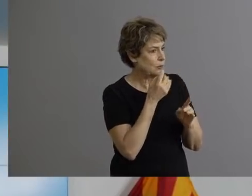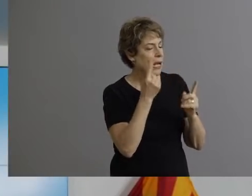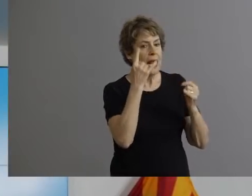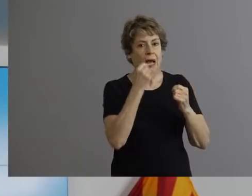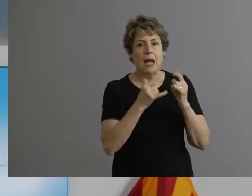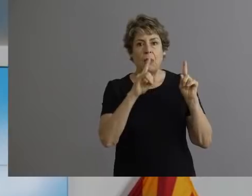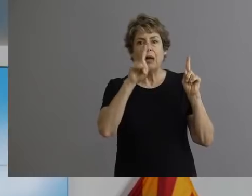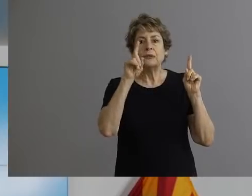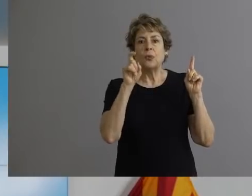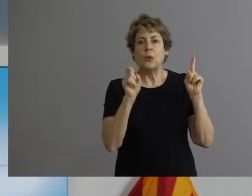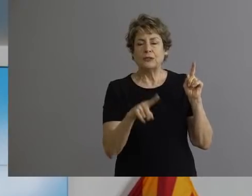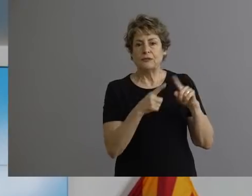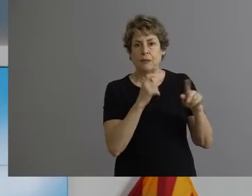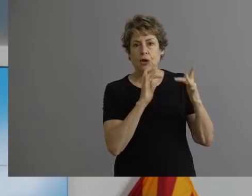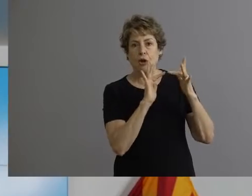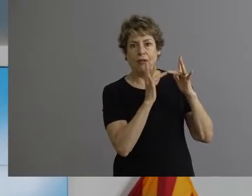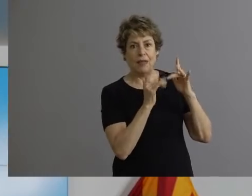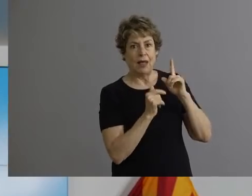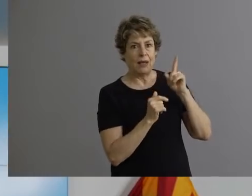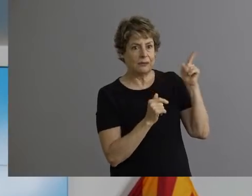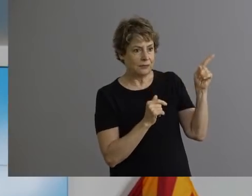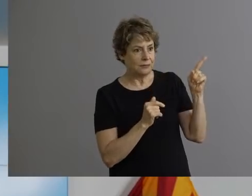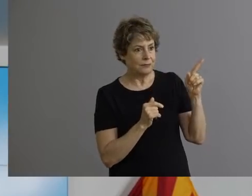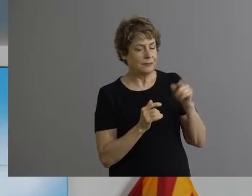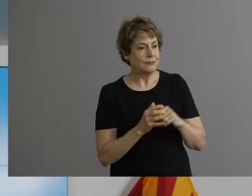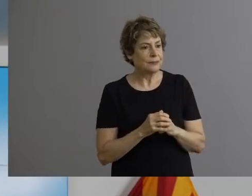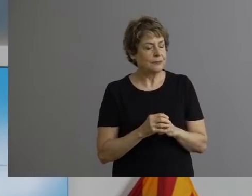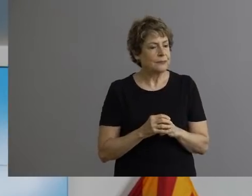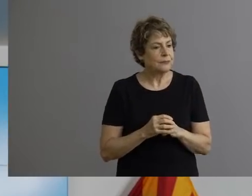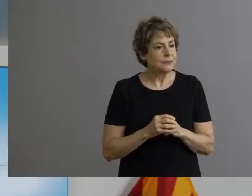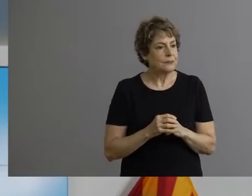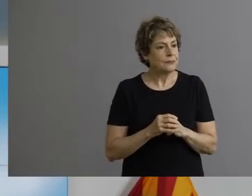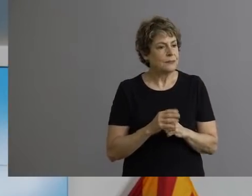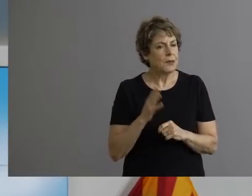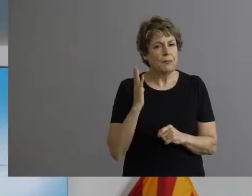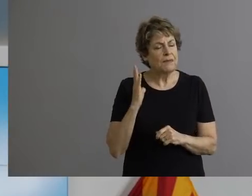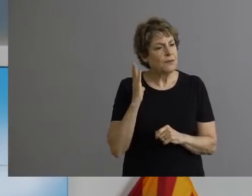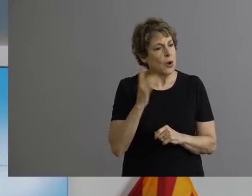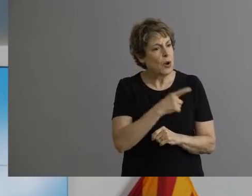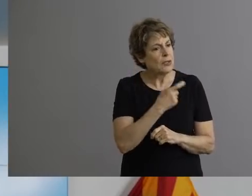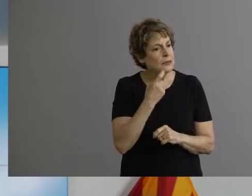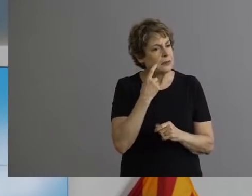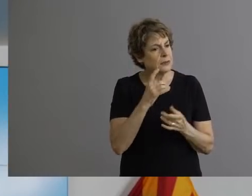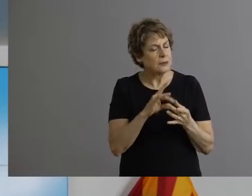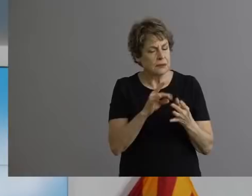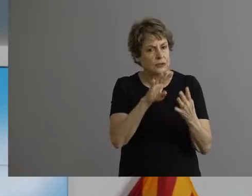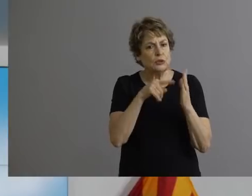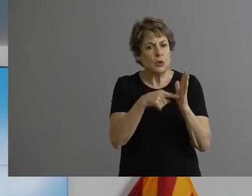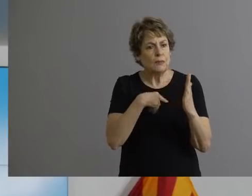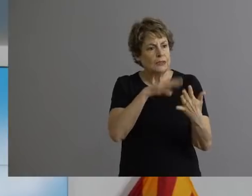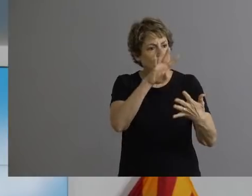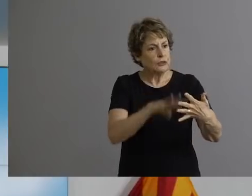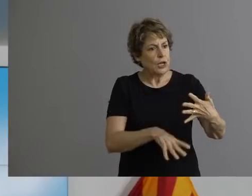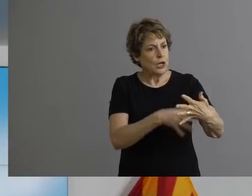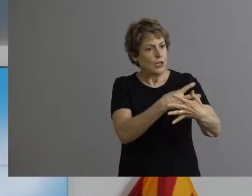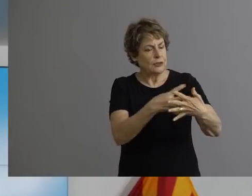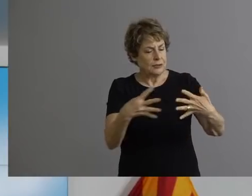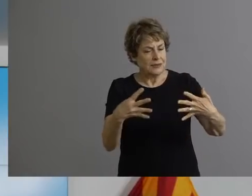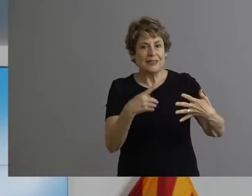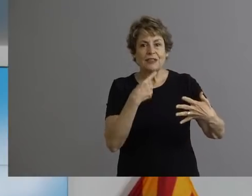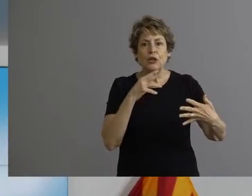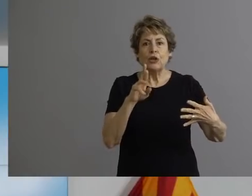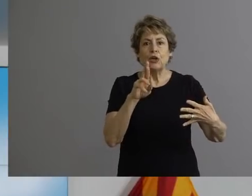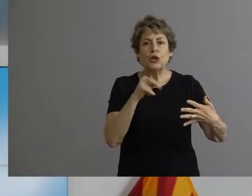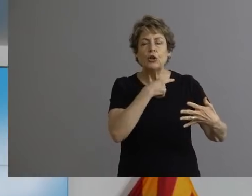you for taking my question. Earlier in your presentation, you showed a chart that shows the risk of contracting coronavirus for